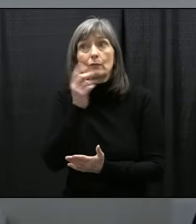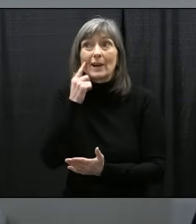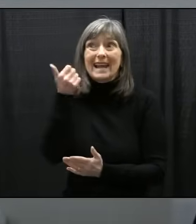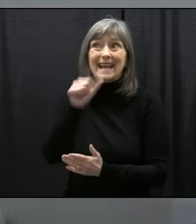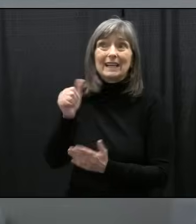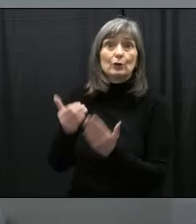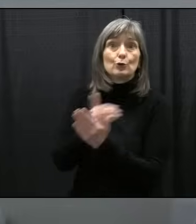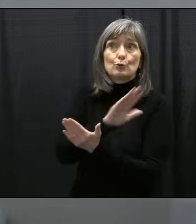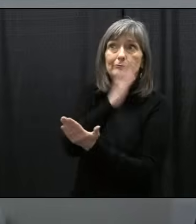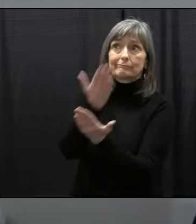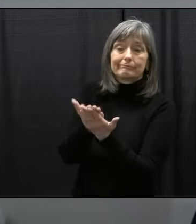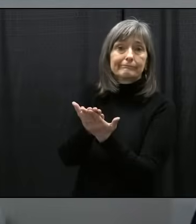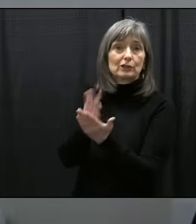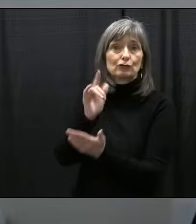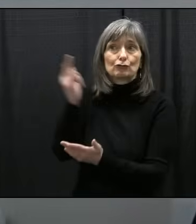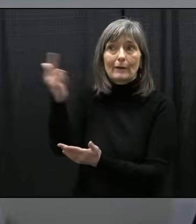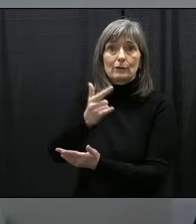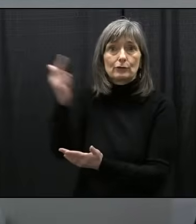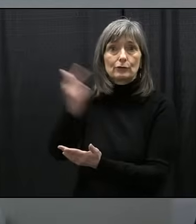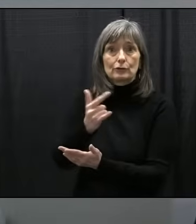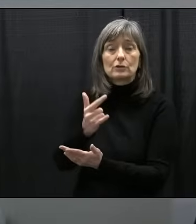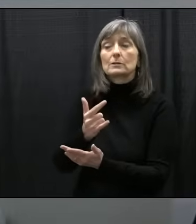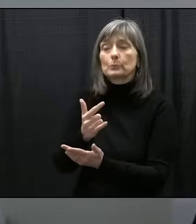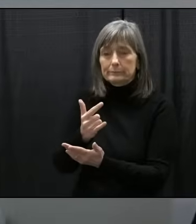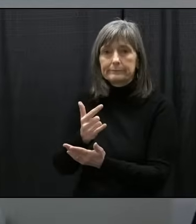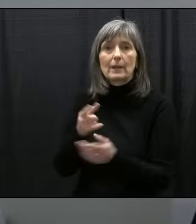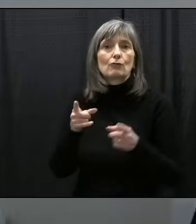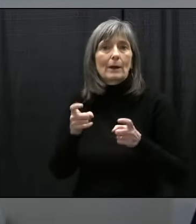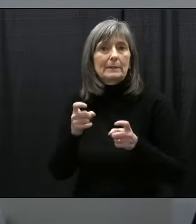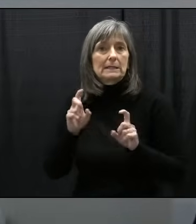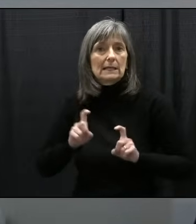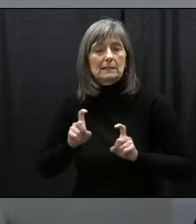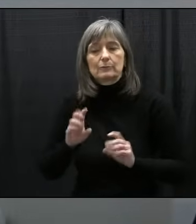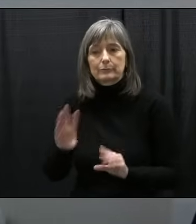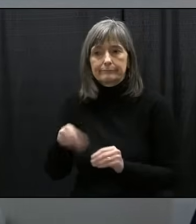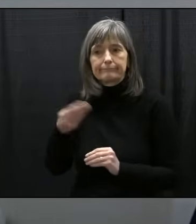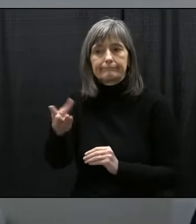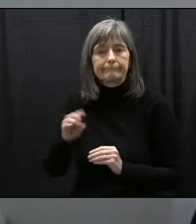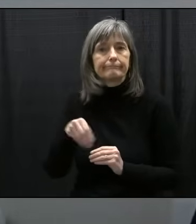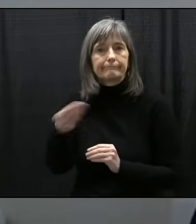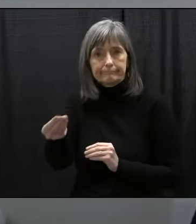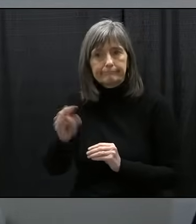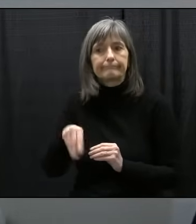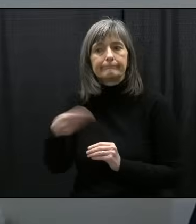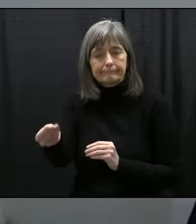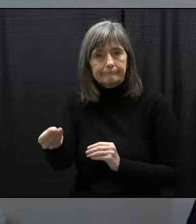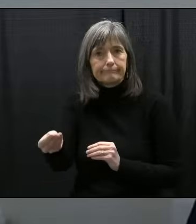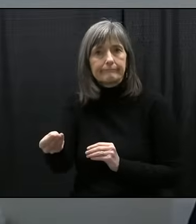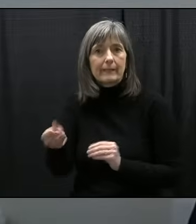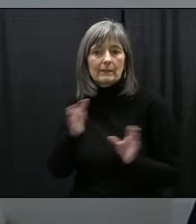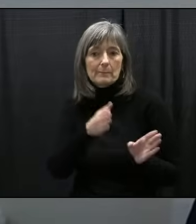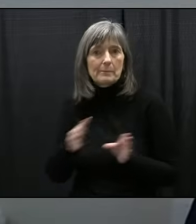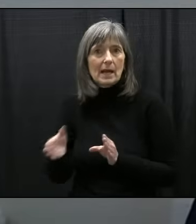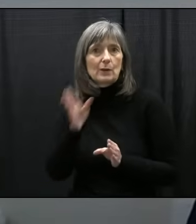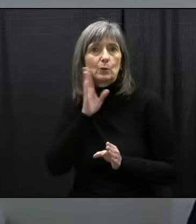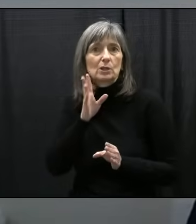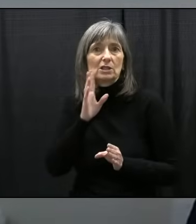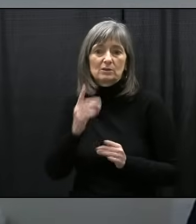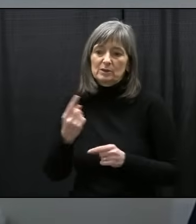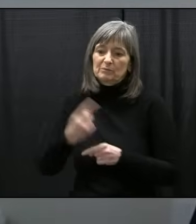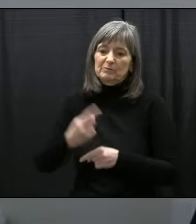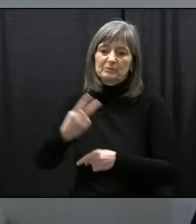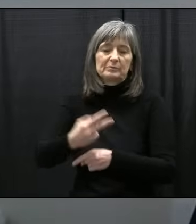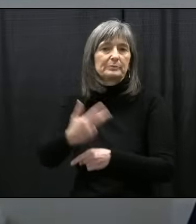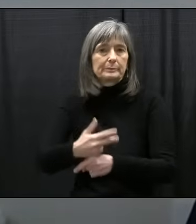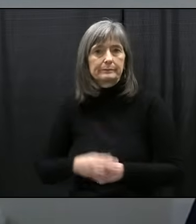province. And then as further supplies come, these will be distributed, and that will be made clear, and that plan rolled out over the course of the next